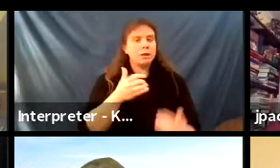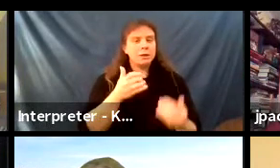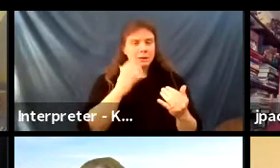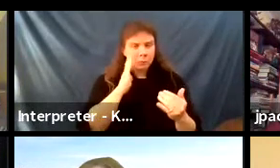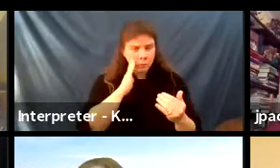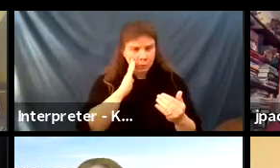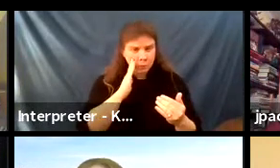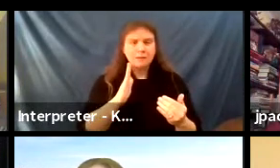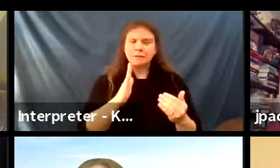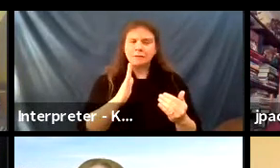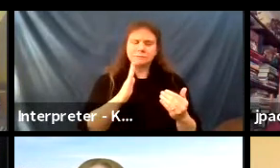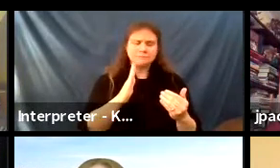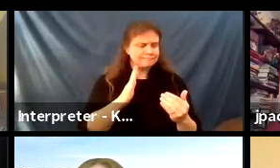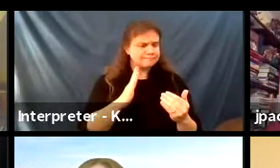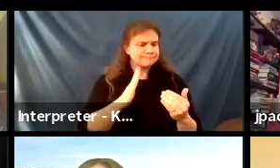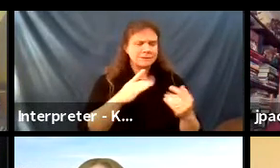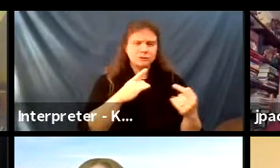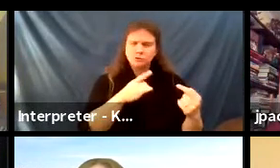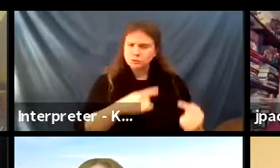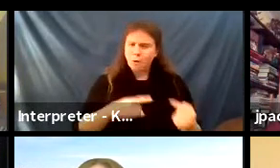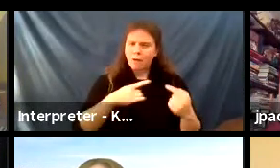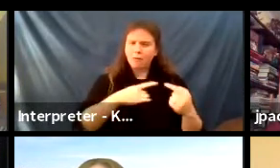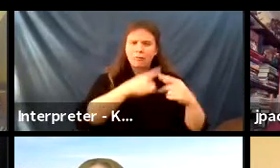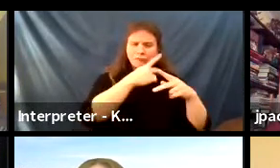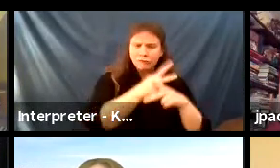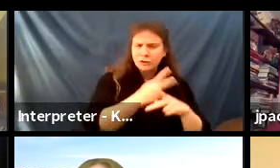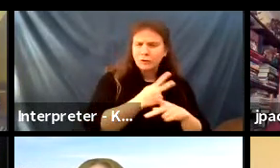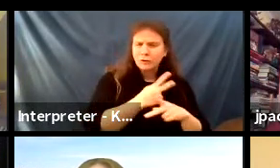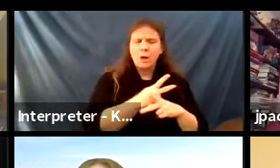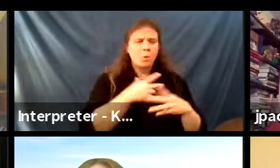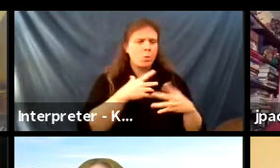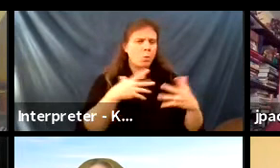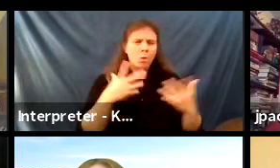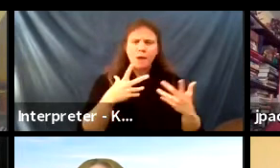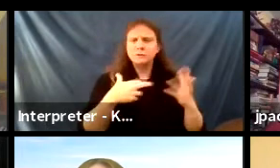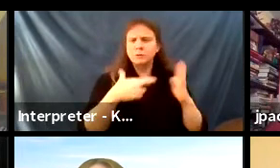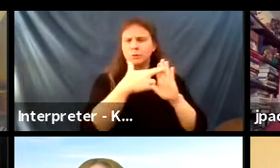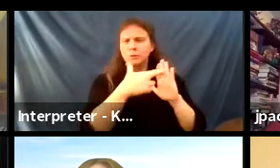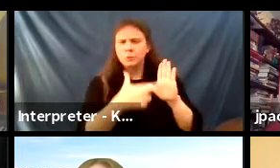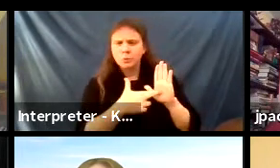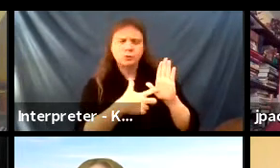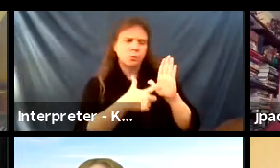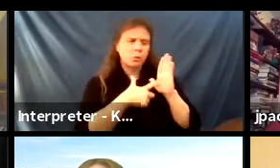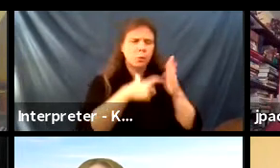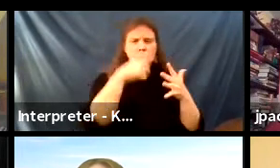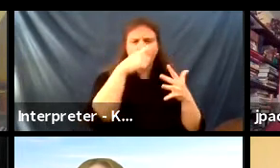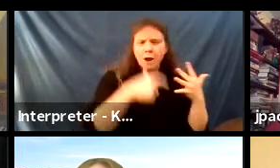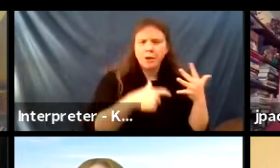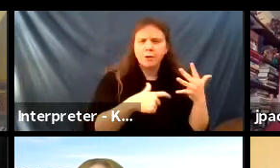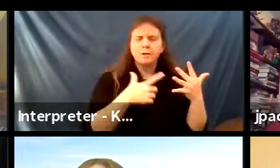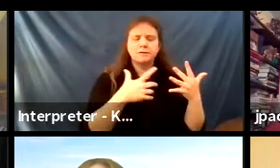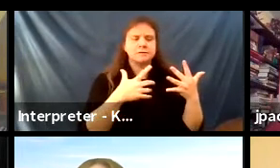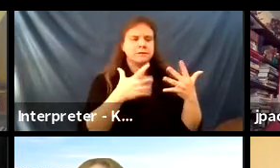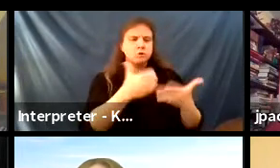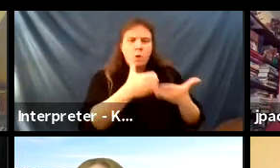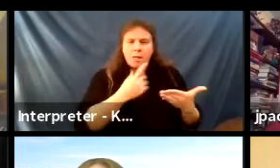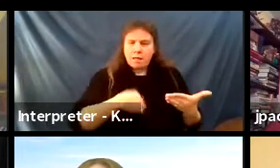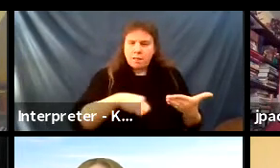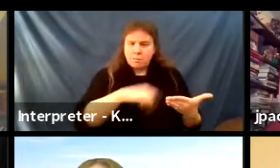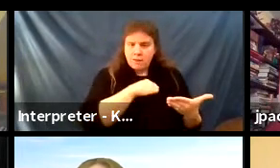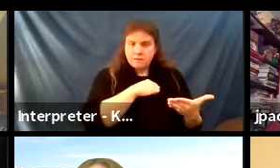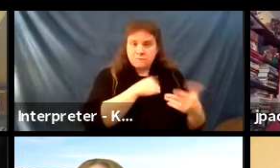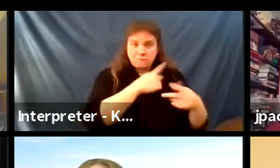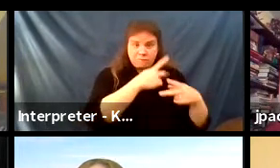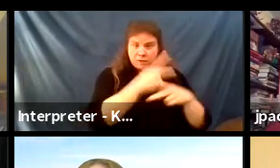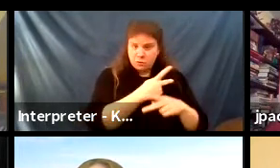determine criteria that can be used practically and efficiently to sort